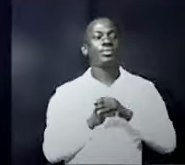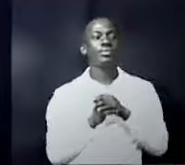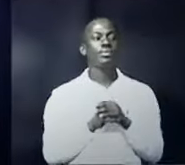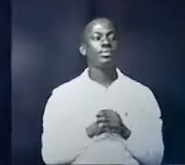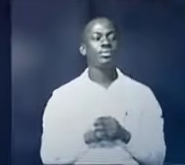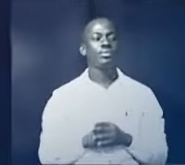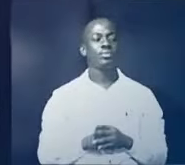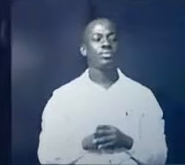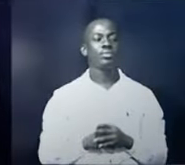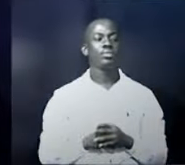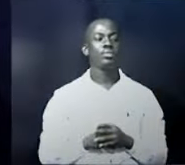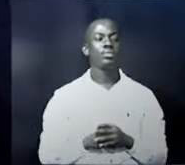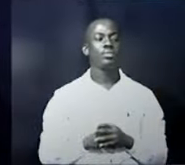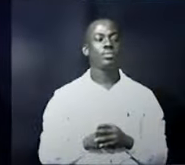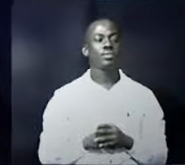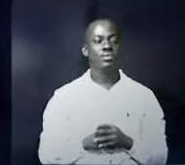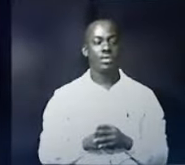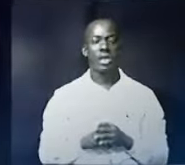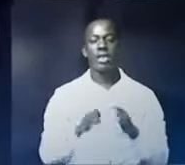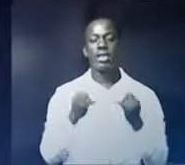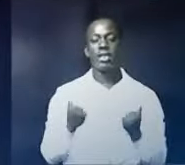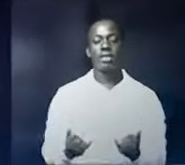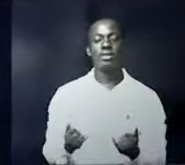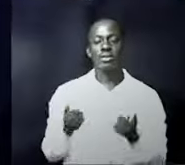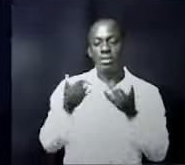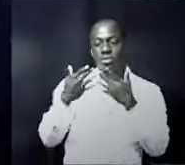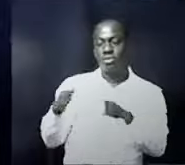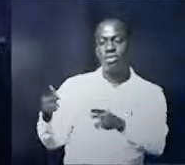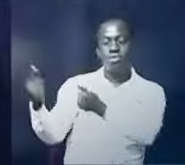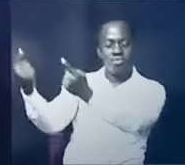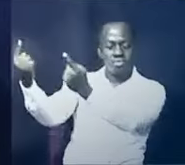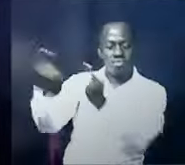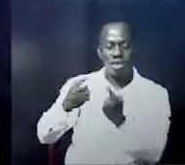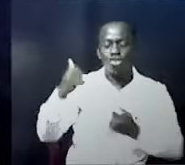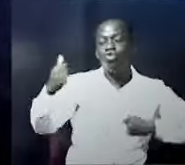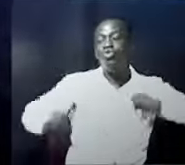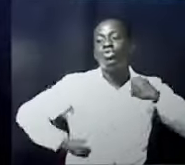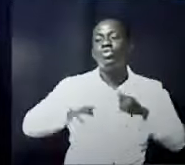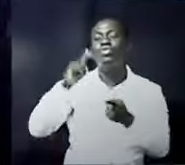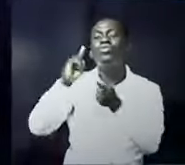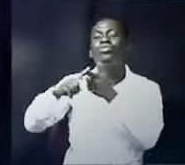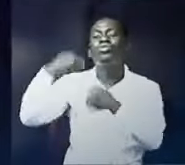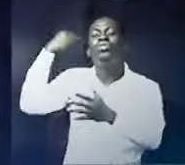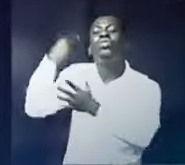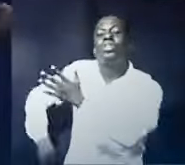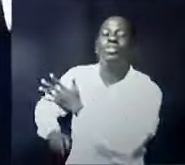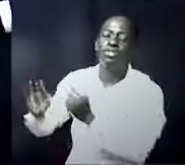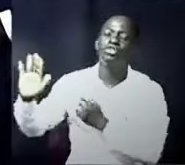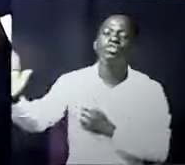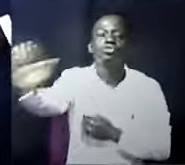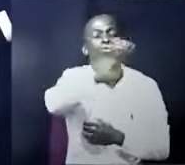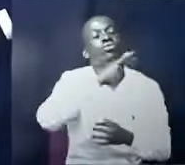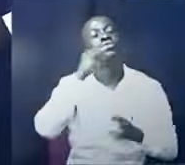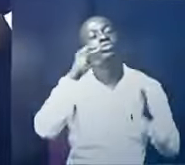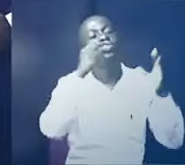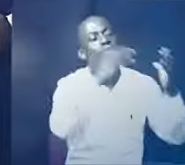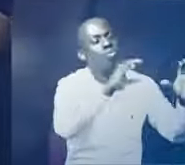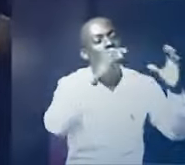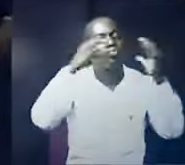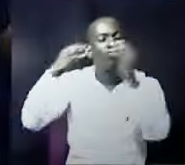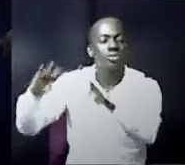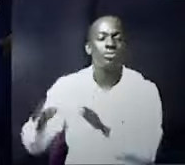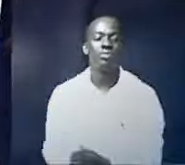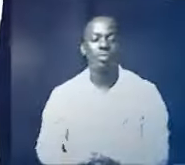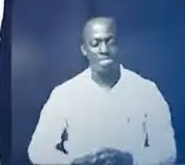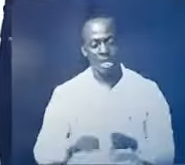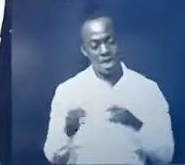echo satra, yes, and bring joy to your community. Now, yeah, dear Nietzsche, a bread yat night. You see, regardless of where you